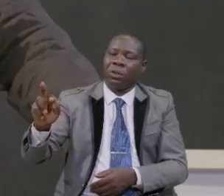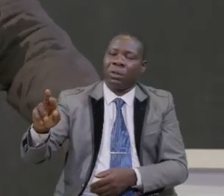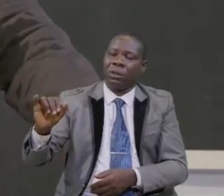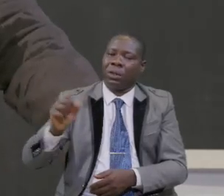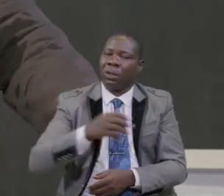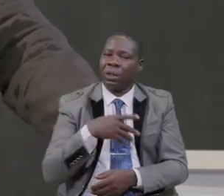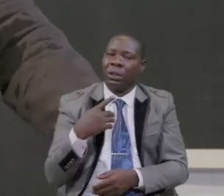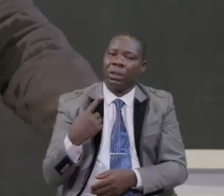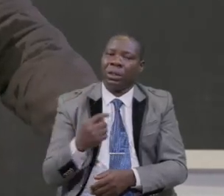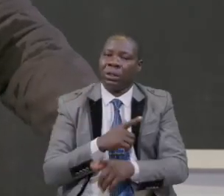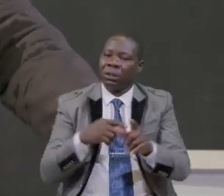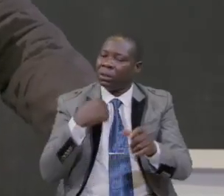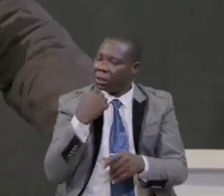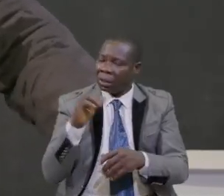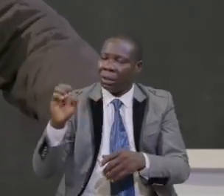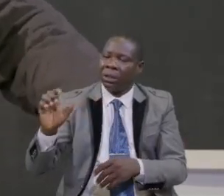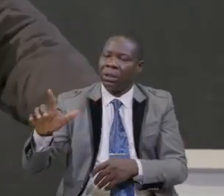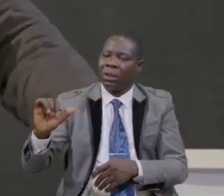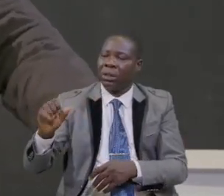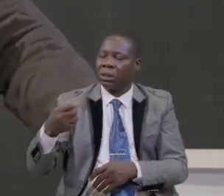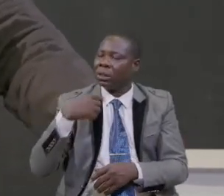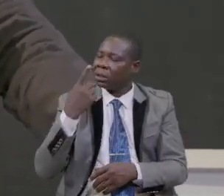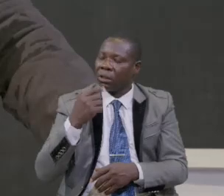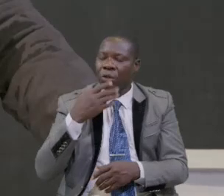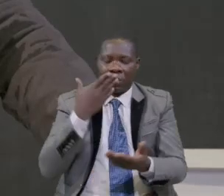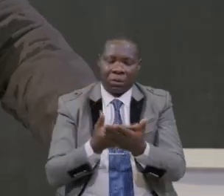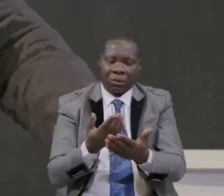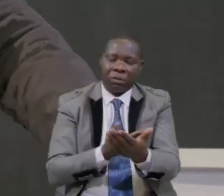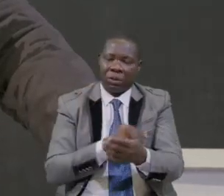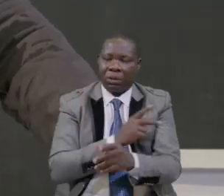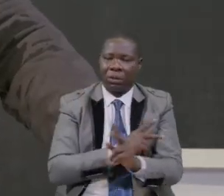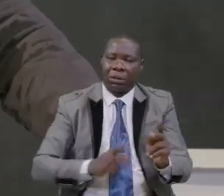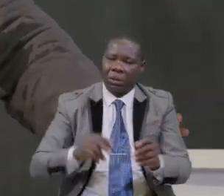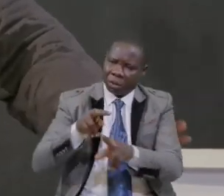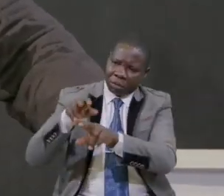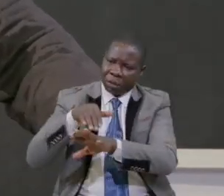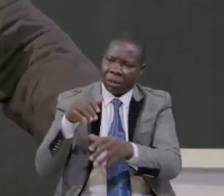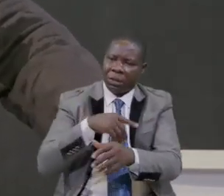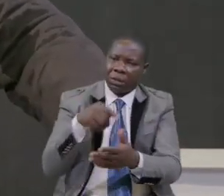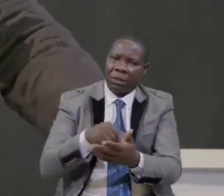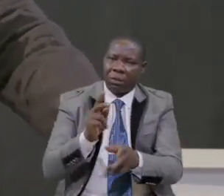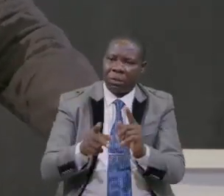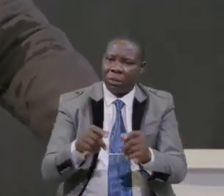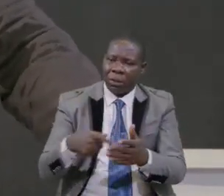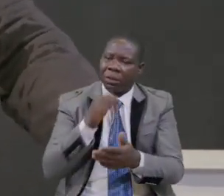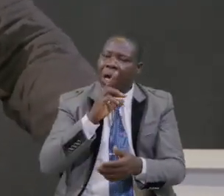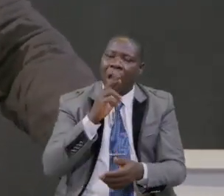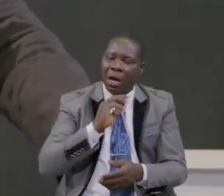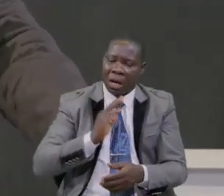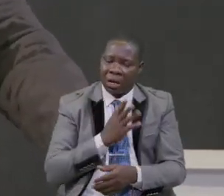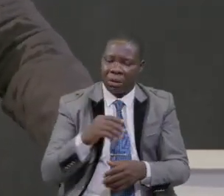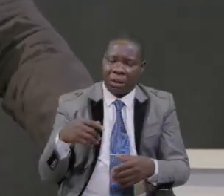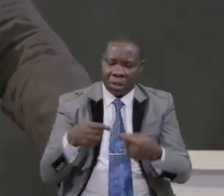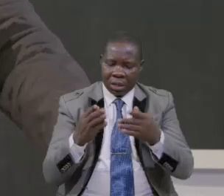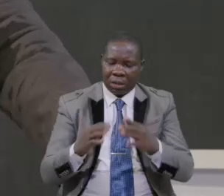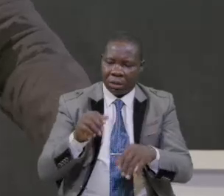sir, your majesty. Look at these people. Ah, these are our enemies. Shall I kill them? Why will you kill them? Don't